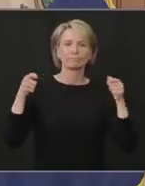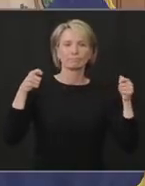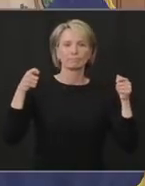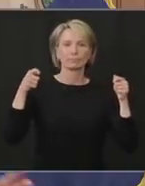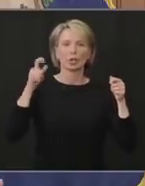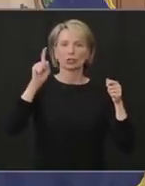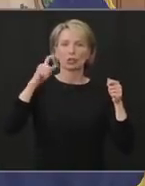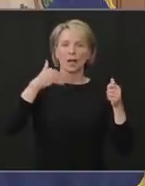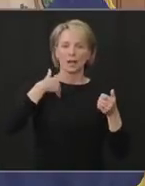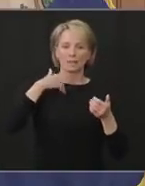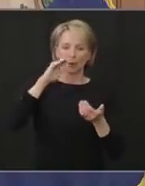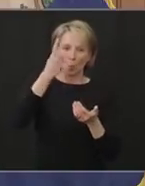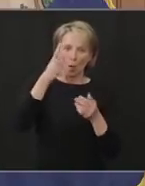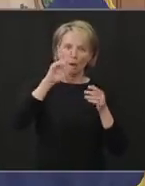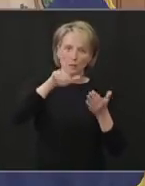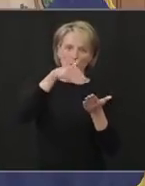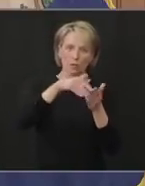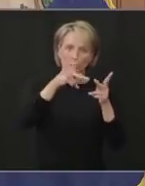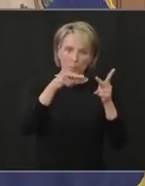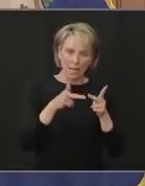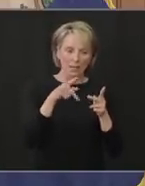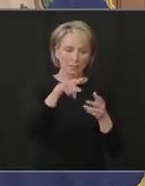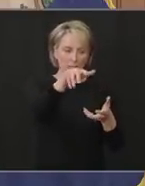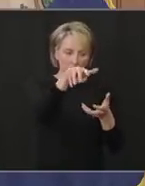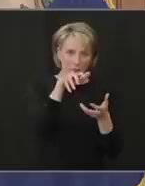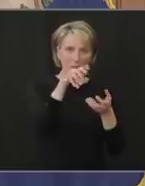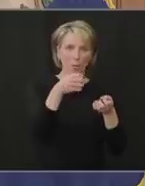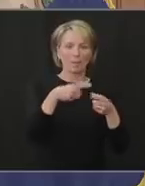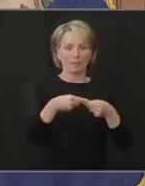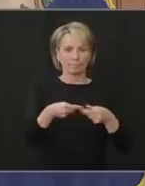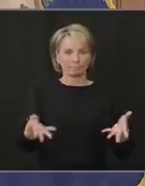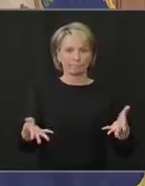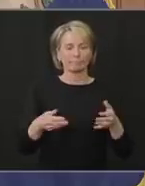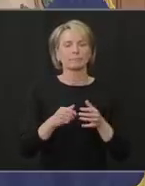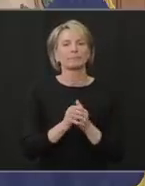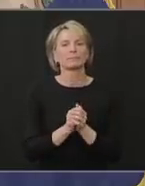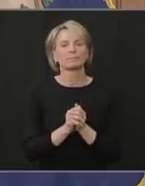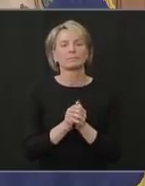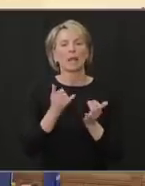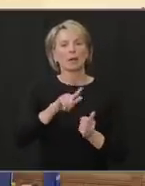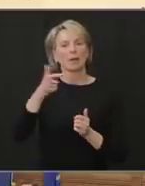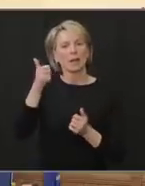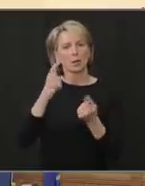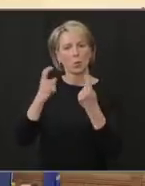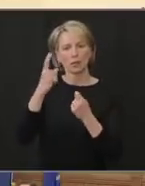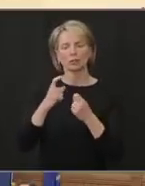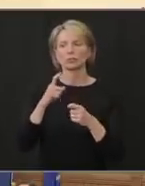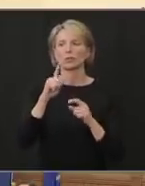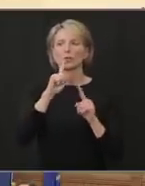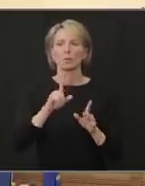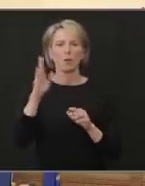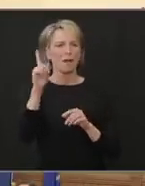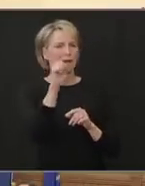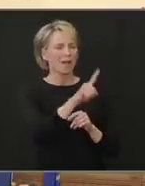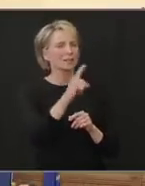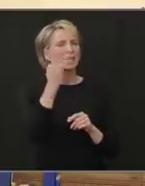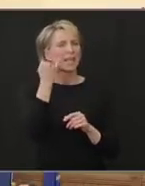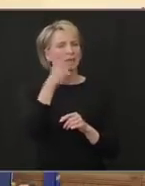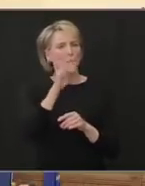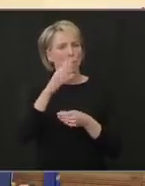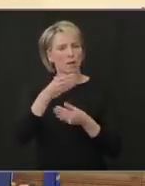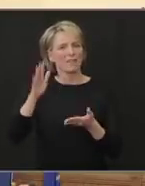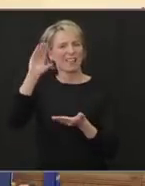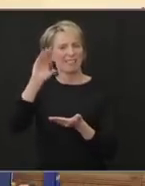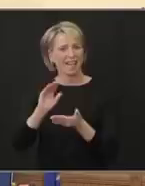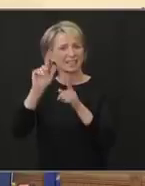centralized purchasing and awarding the key stuff based on need. Any questions? Tests are going to be declining. What is the criteria